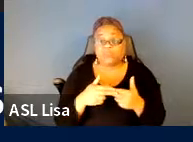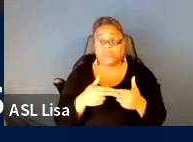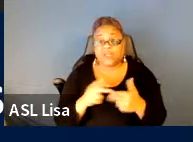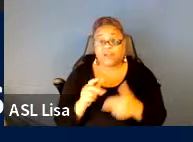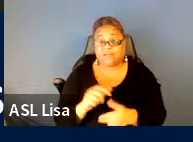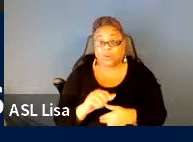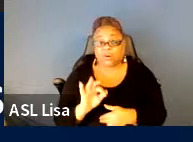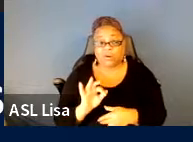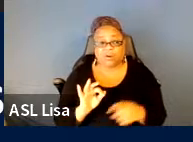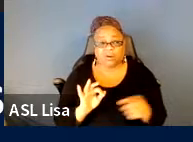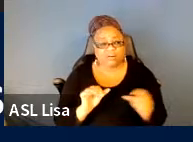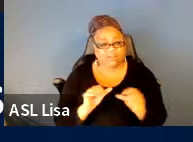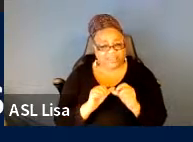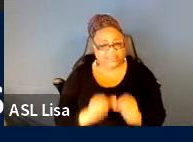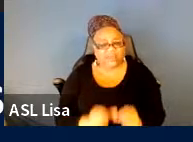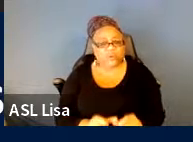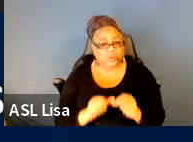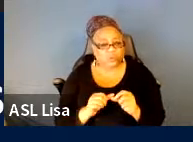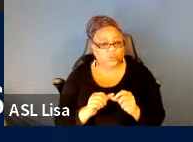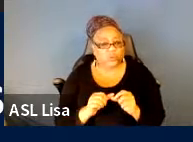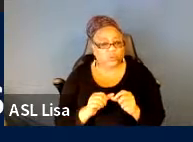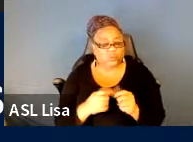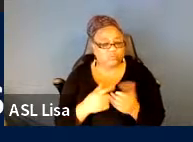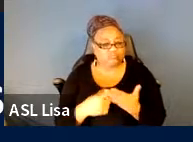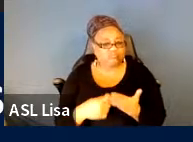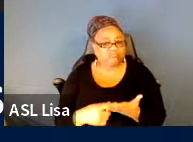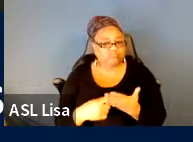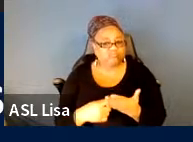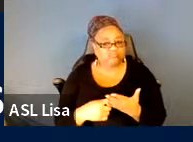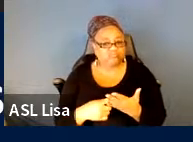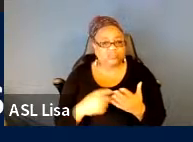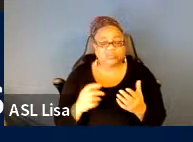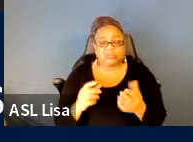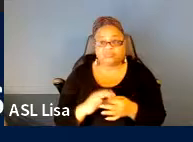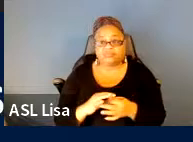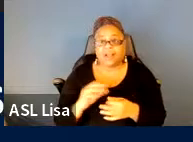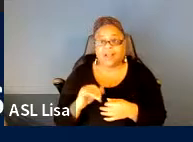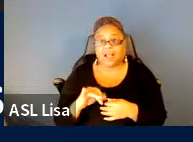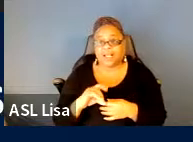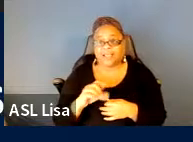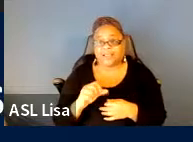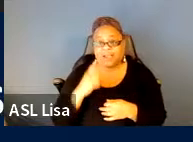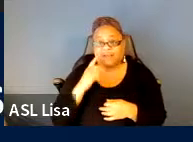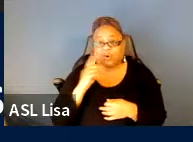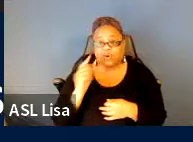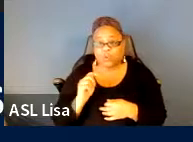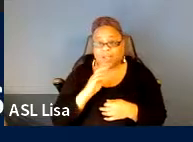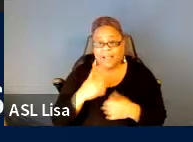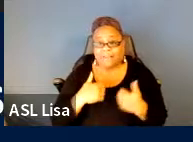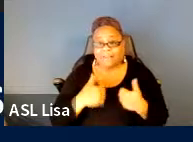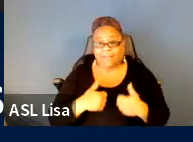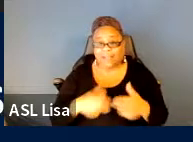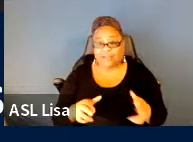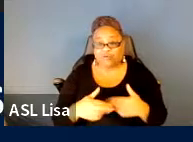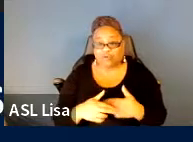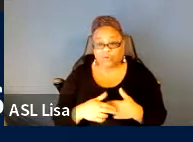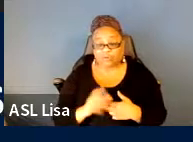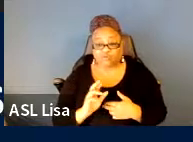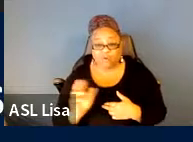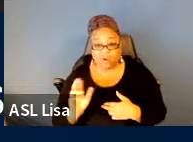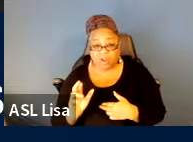Slide 49 continues discussion on the ISA for toilet and bathing rooms. On the right-hand side is a